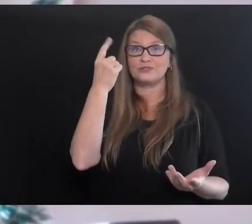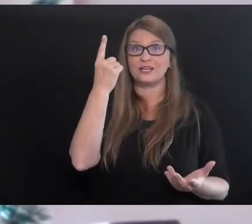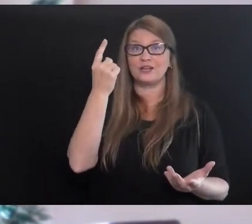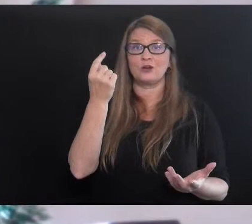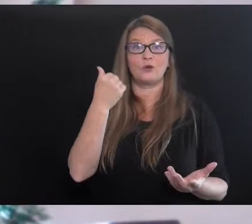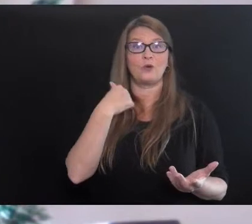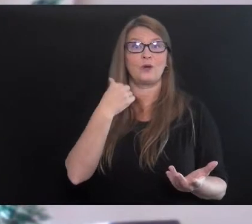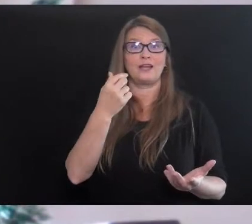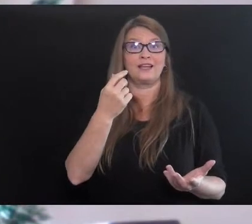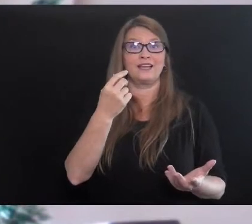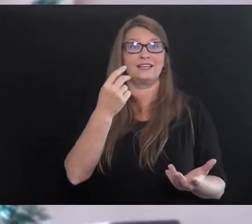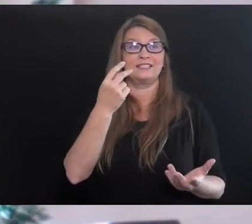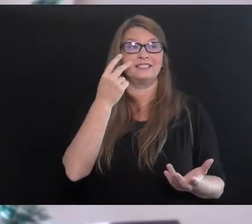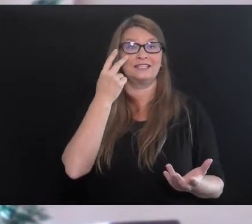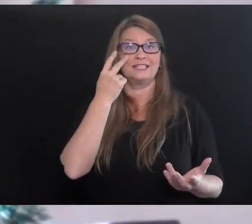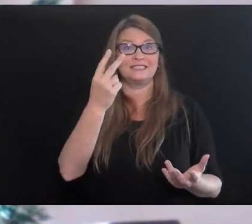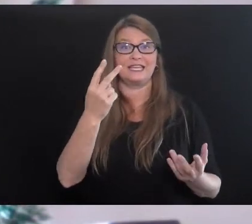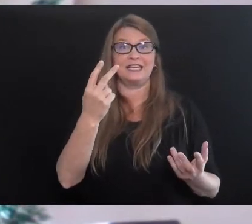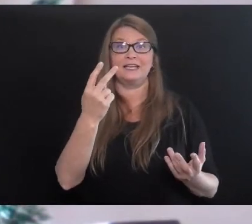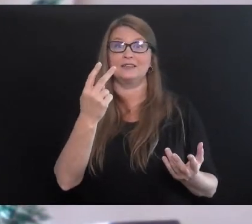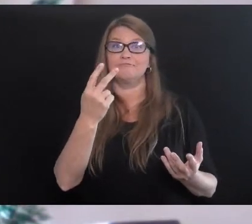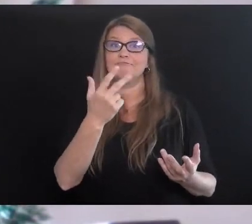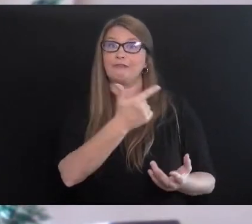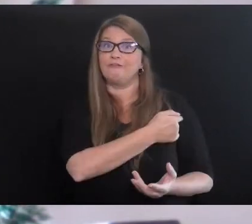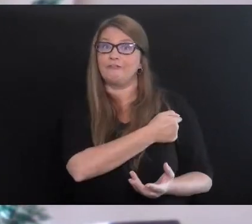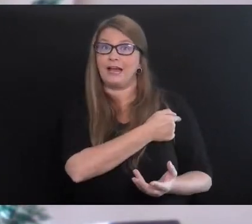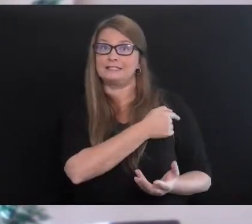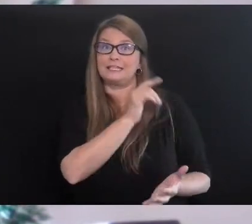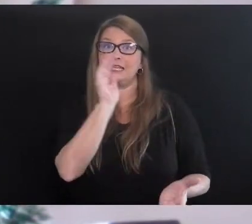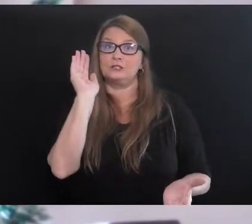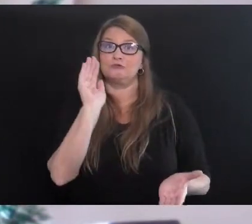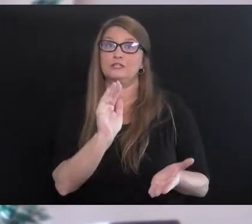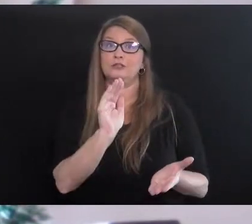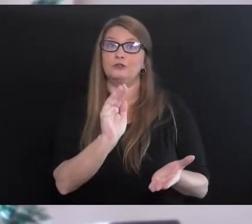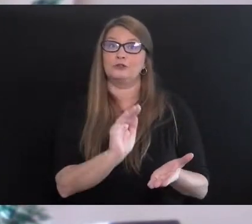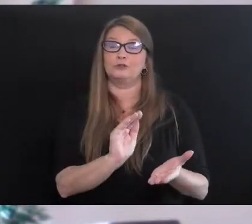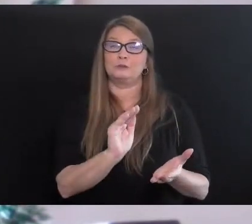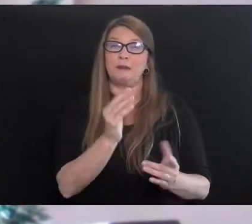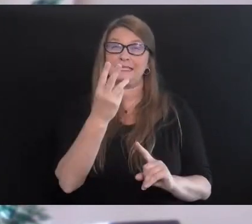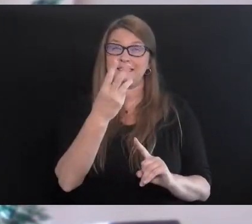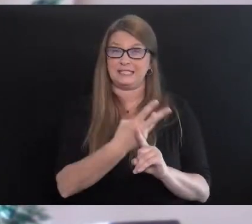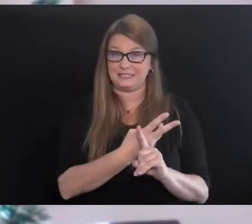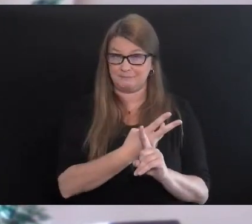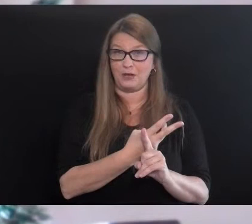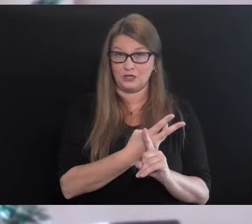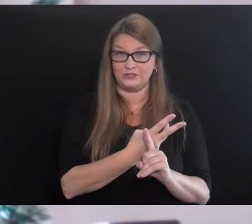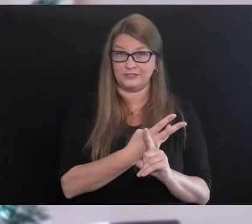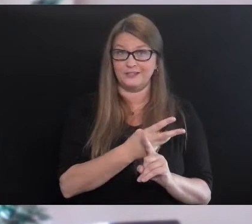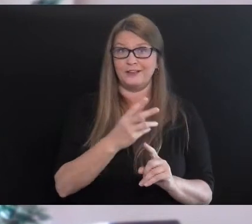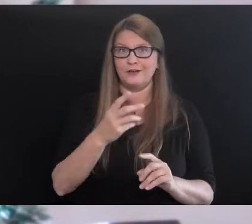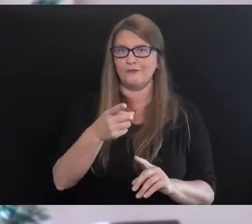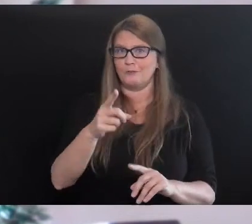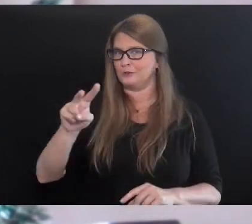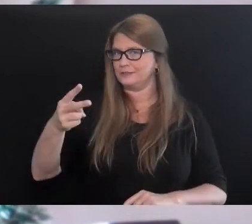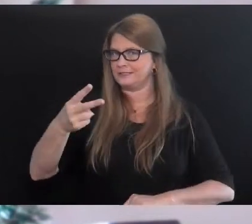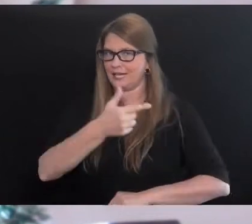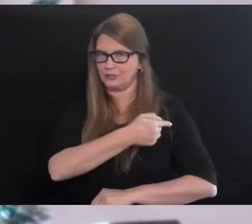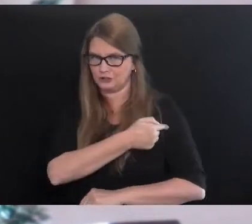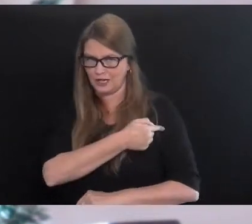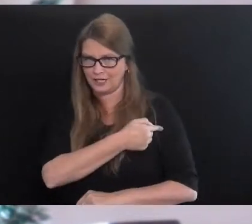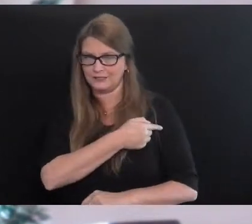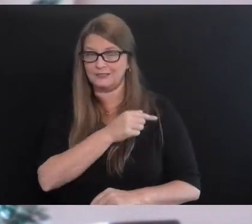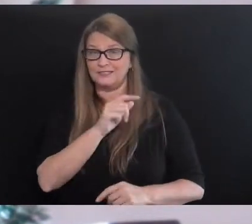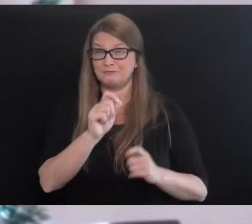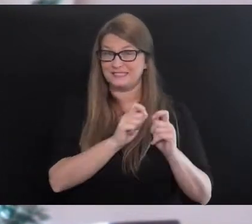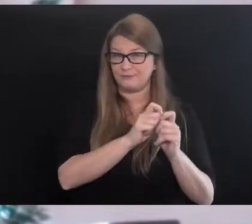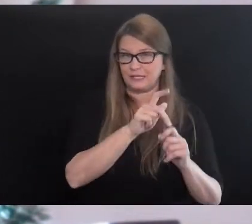at vaccine potency, that starts to reduce after about 6 months after the second dose, particularly for